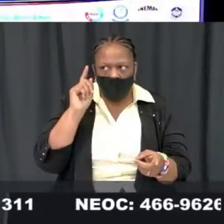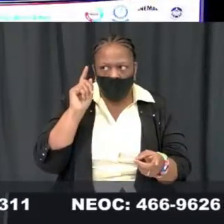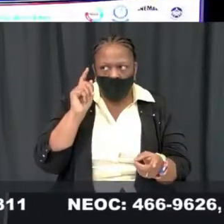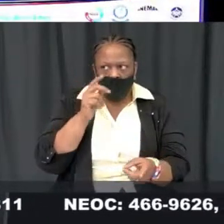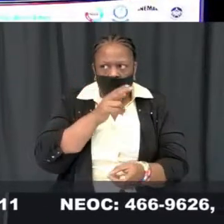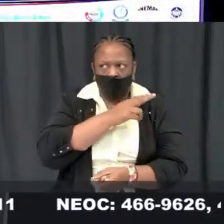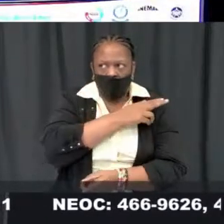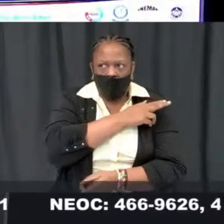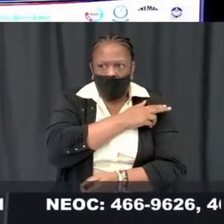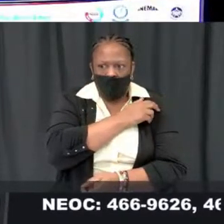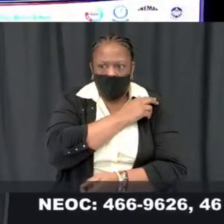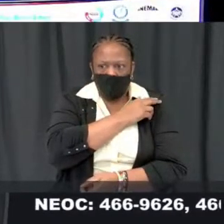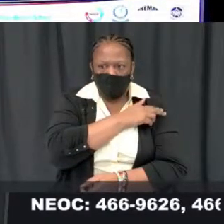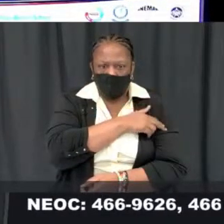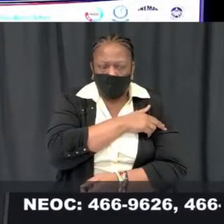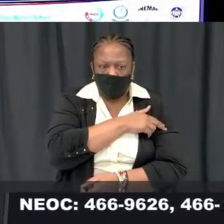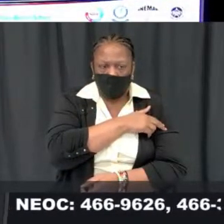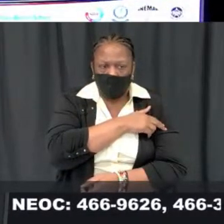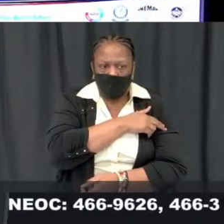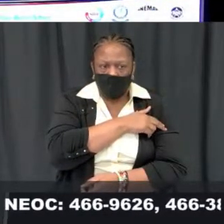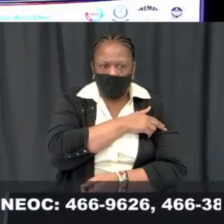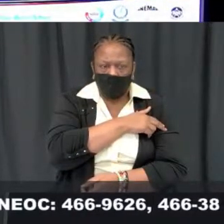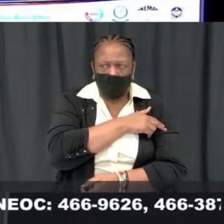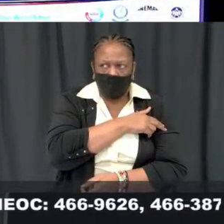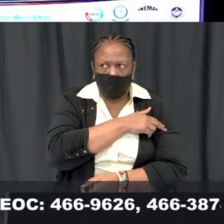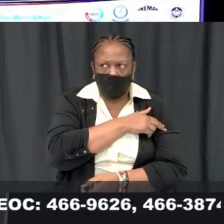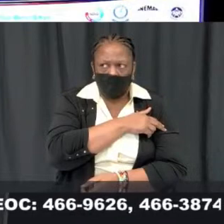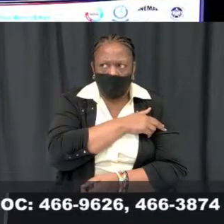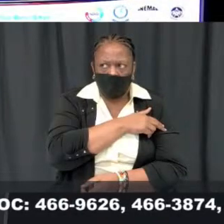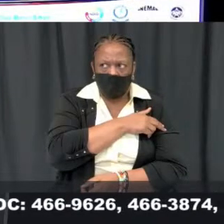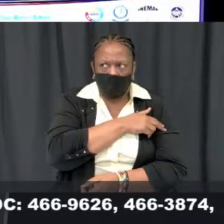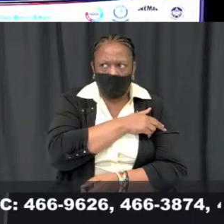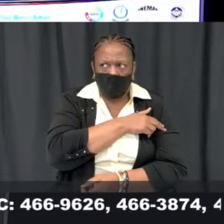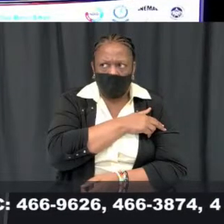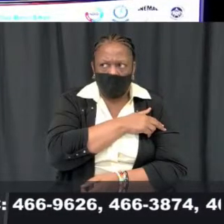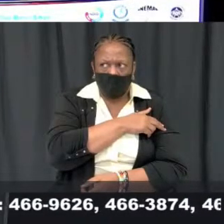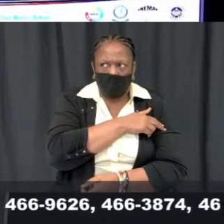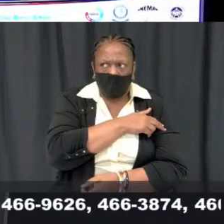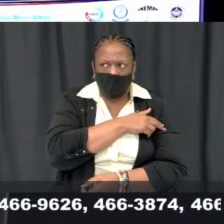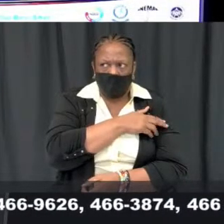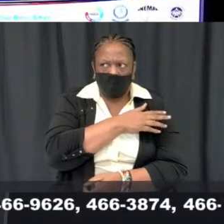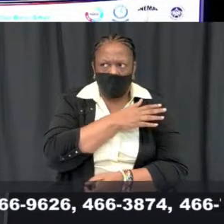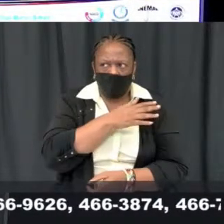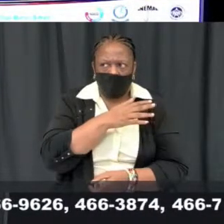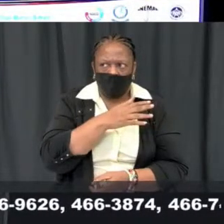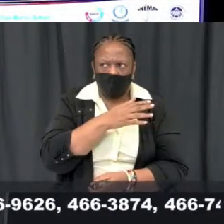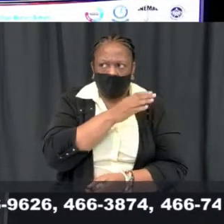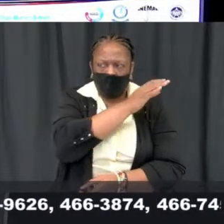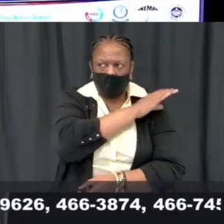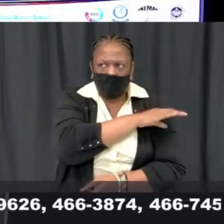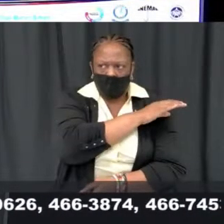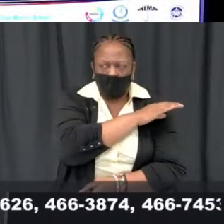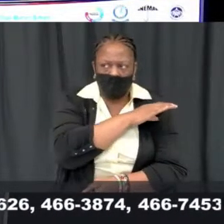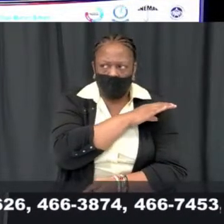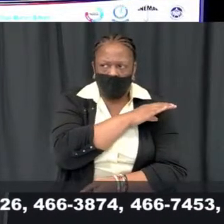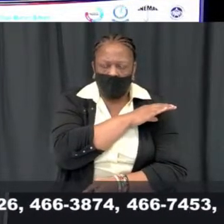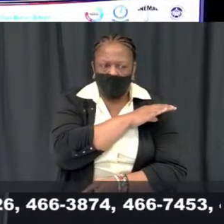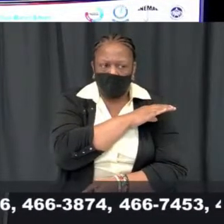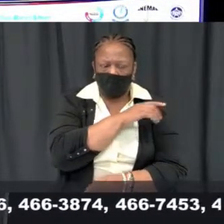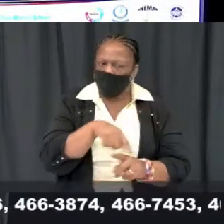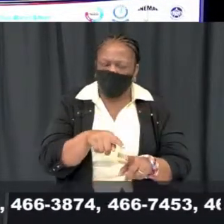I don't know exactly what the person is looking for, but we've said before that we have put things in place from the very onset.